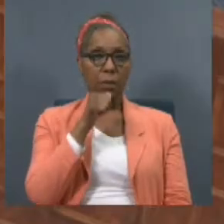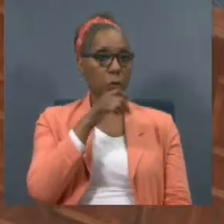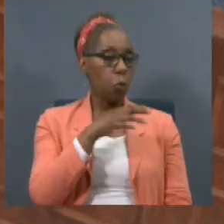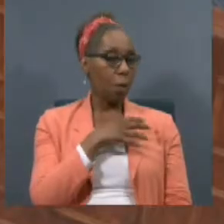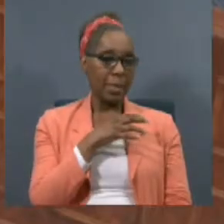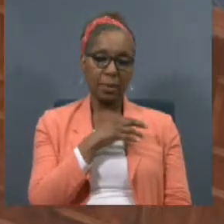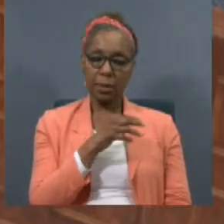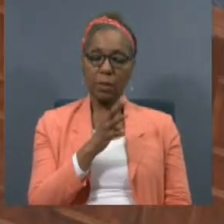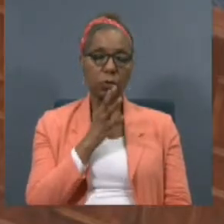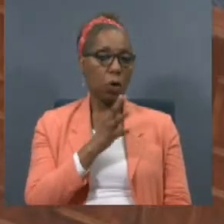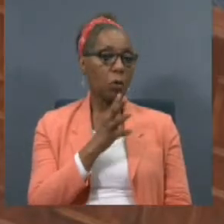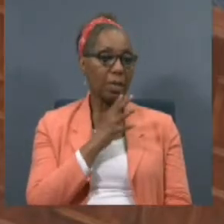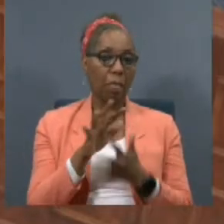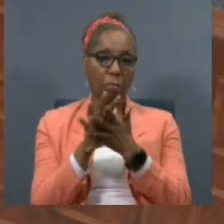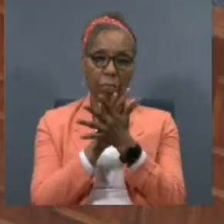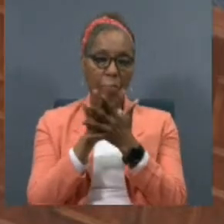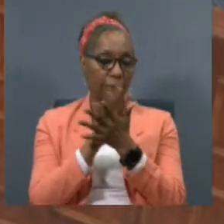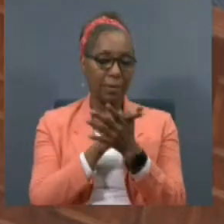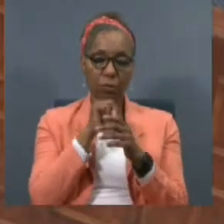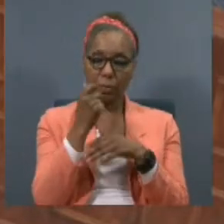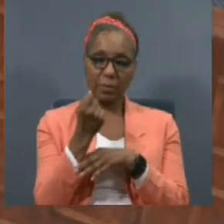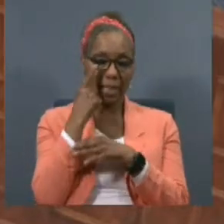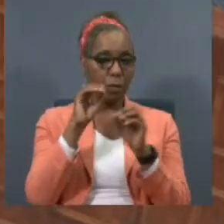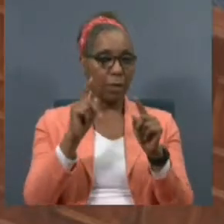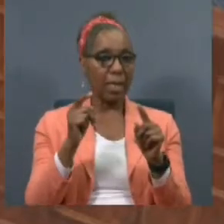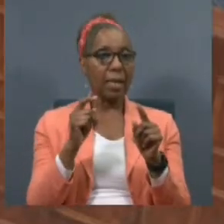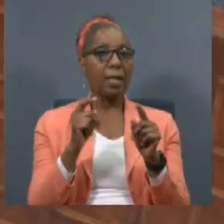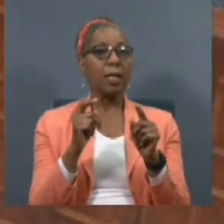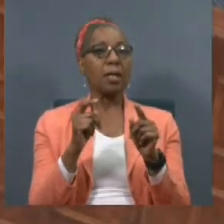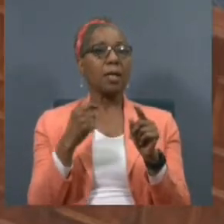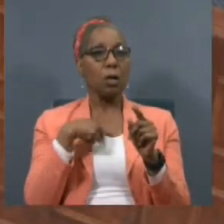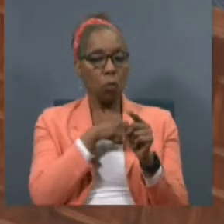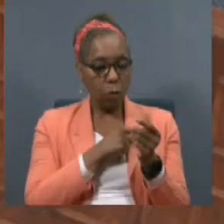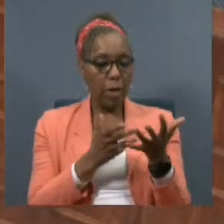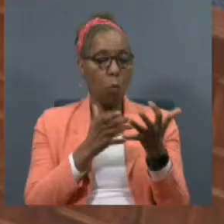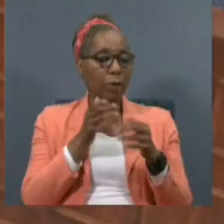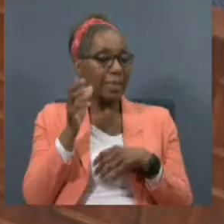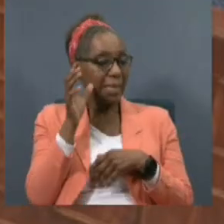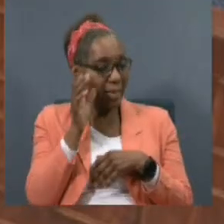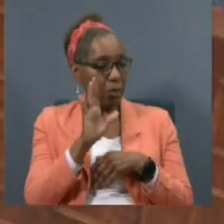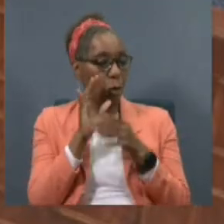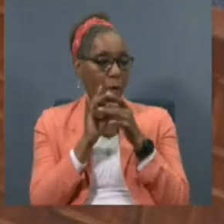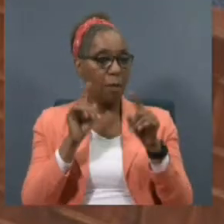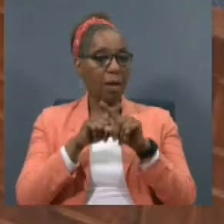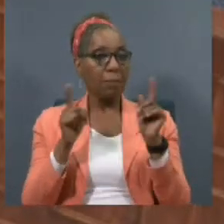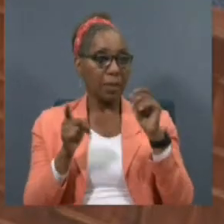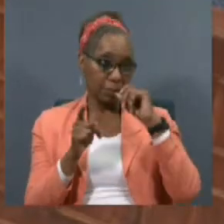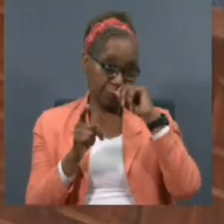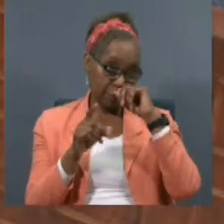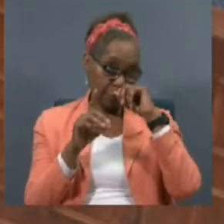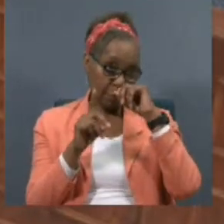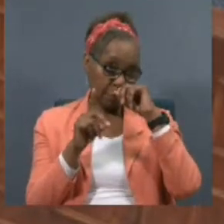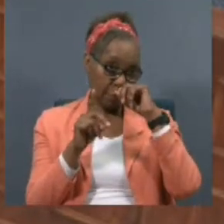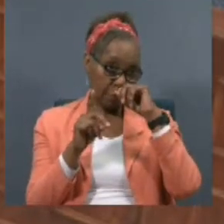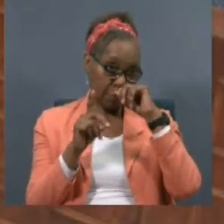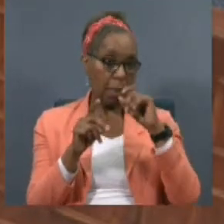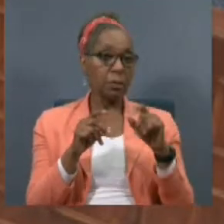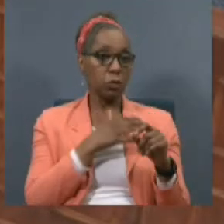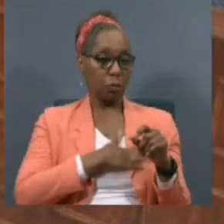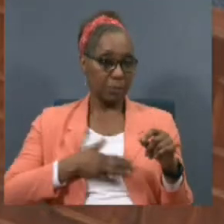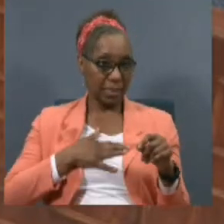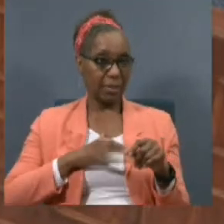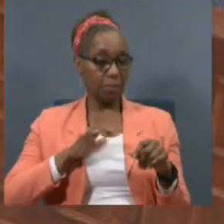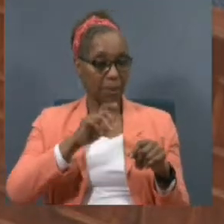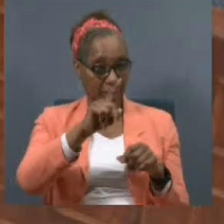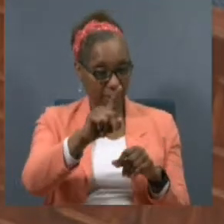I'm sorry, madam, we can't hear you, address you, but you know what, we want to hear what you have to say. Dale, if you will, Dale, could you please come back